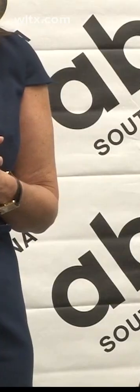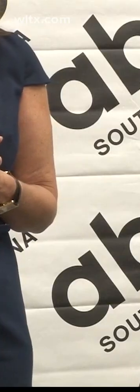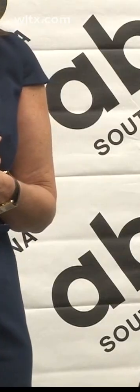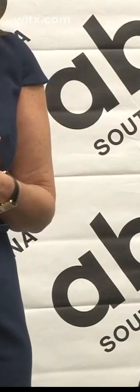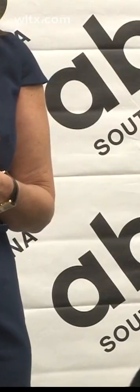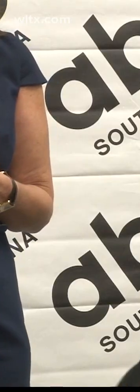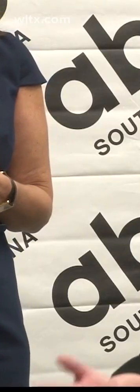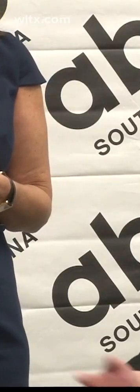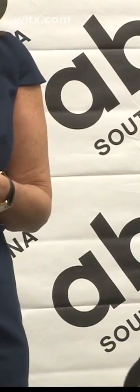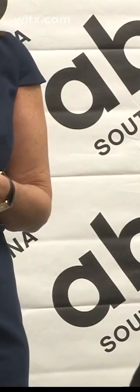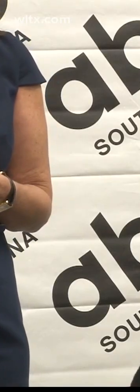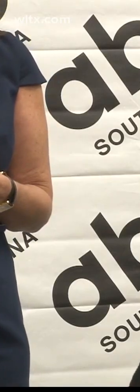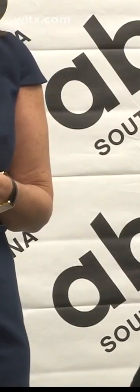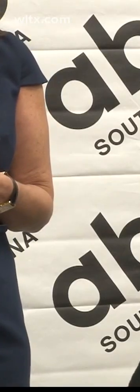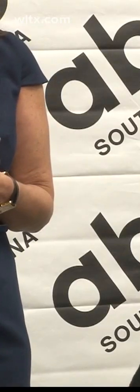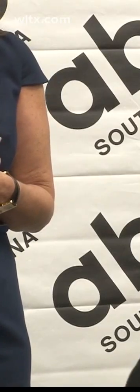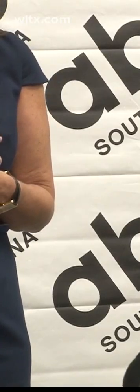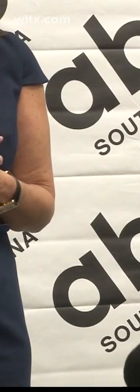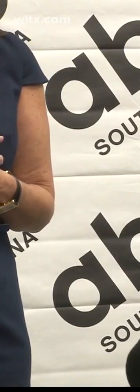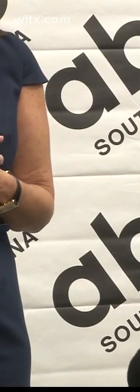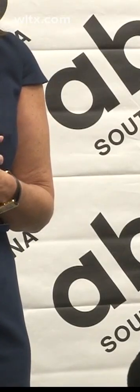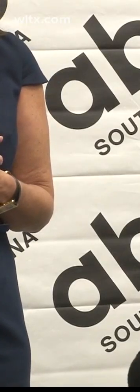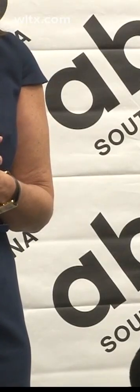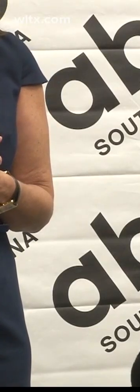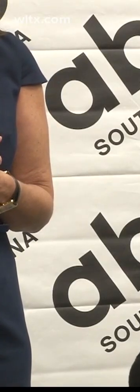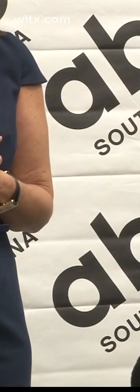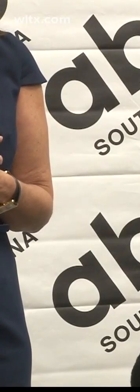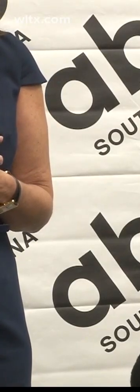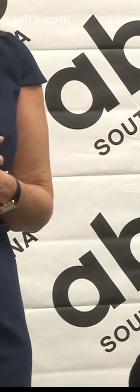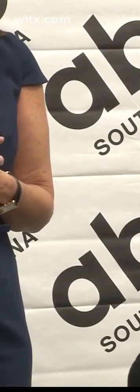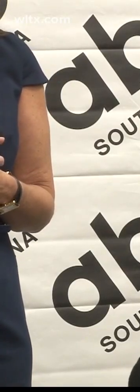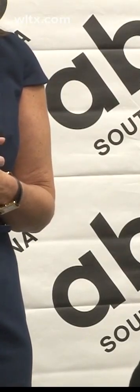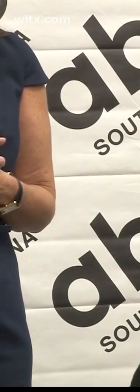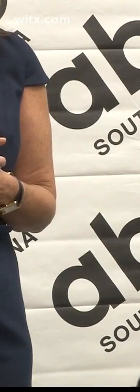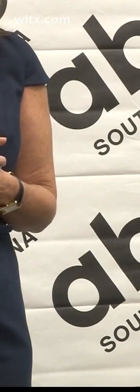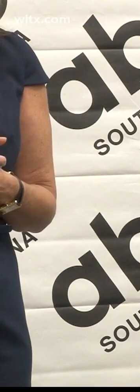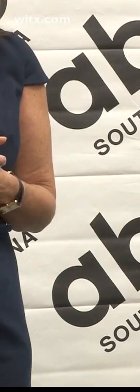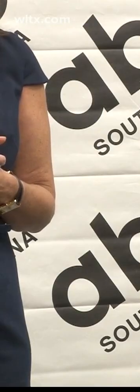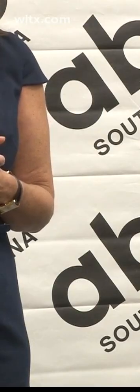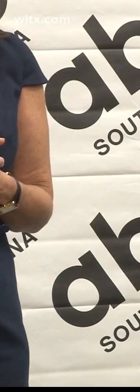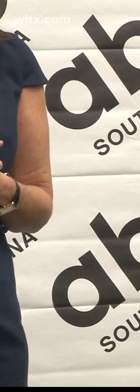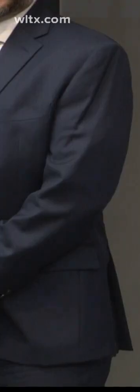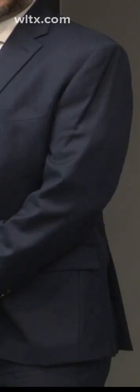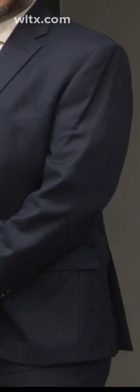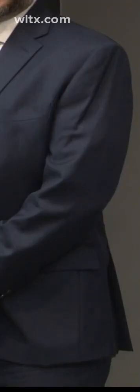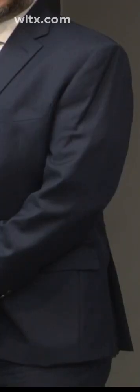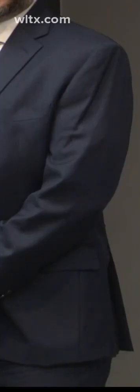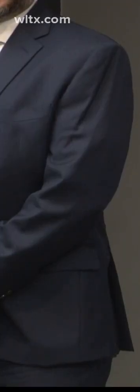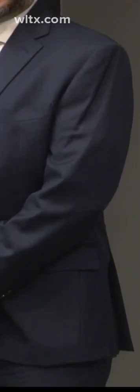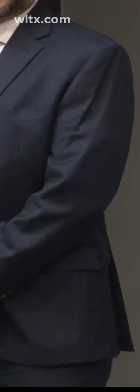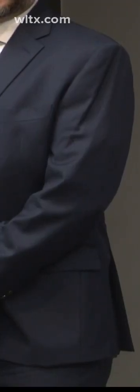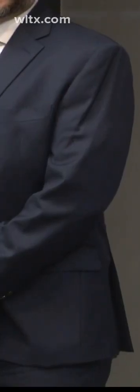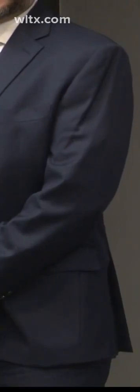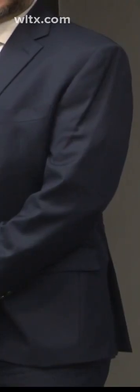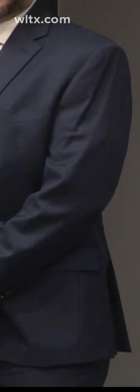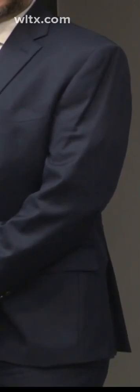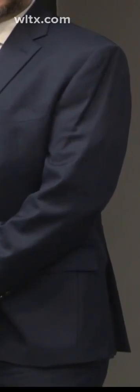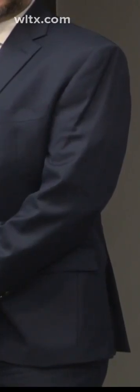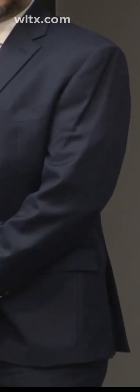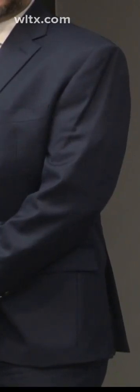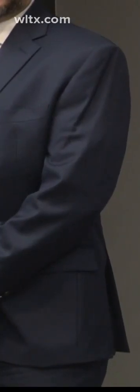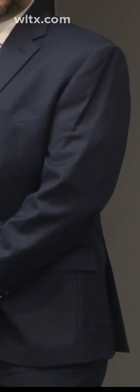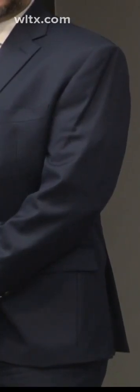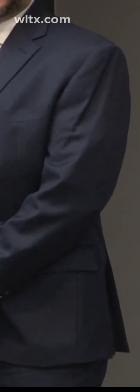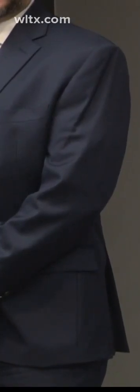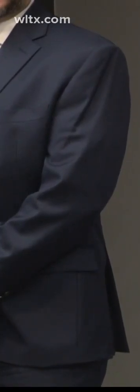We're really excited. This is this is a definitely definitely huge step in the right direction. Able SC is teaming up with the